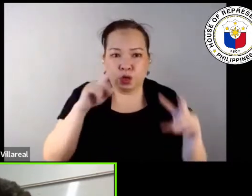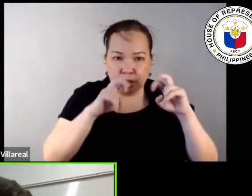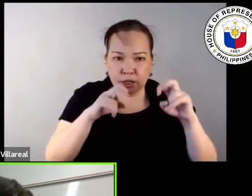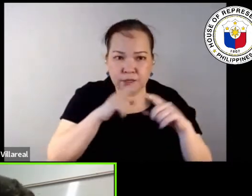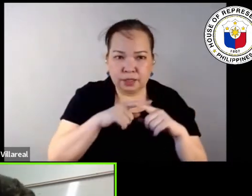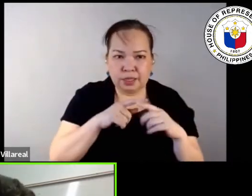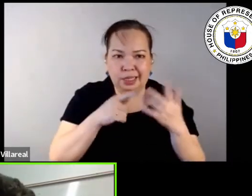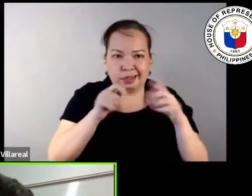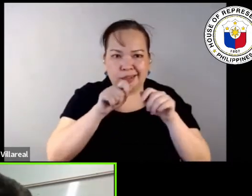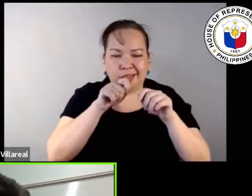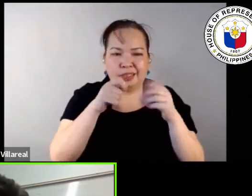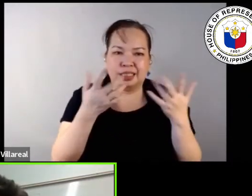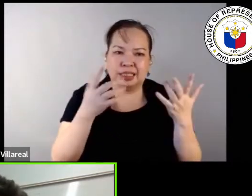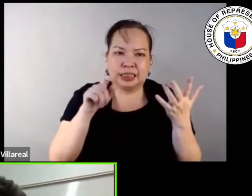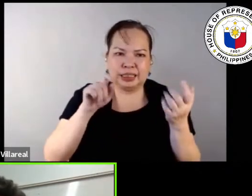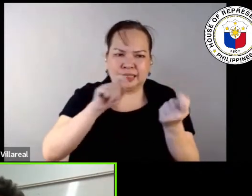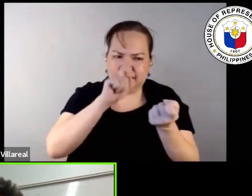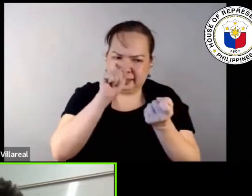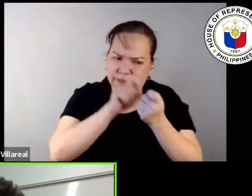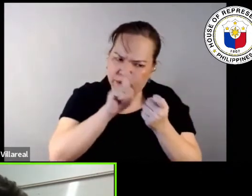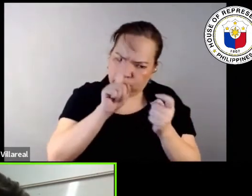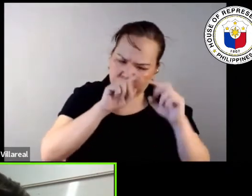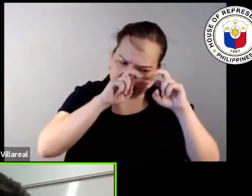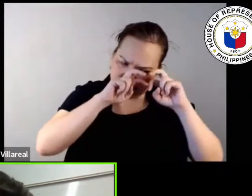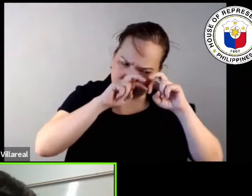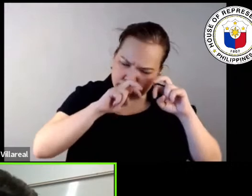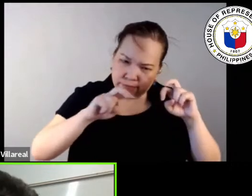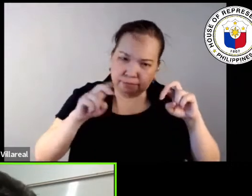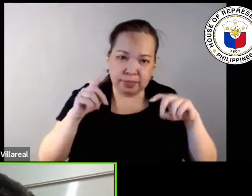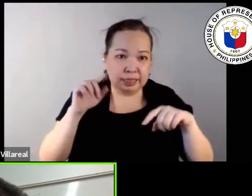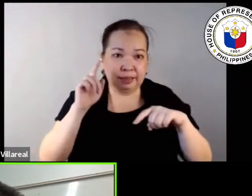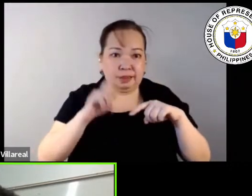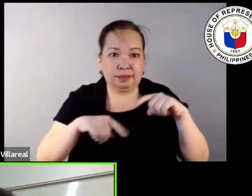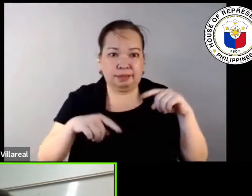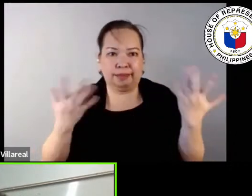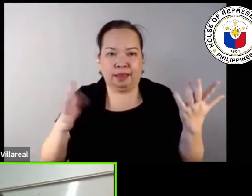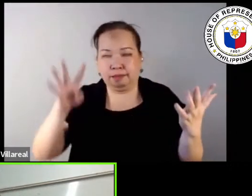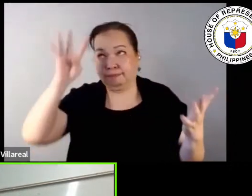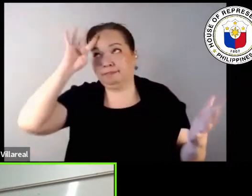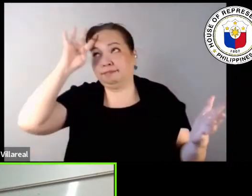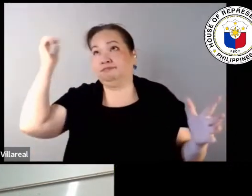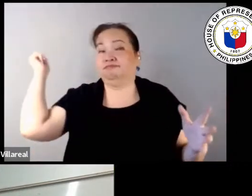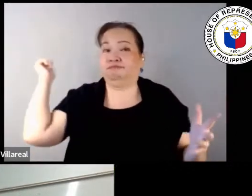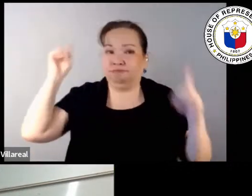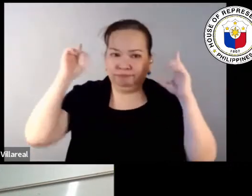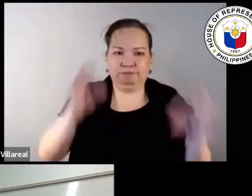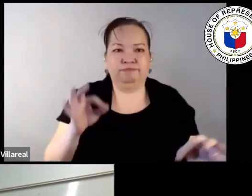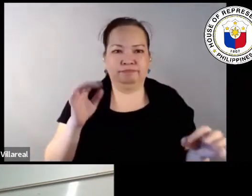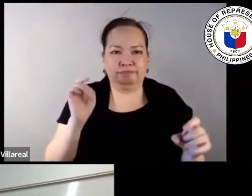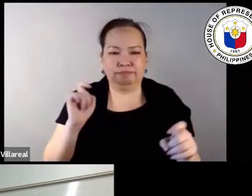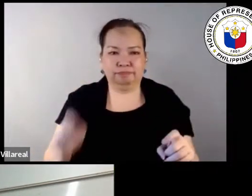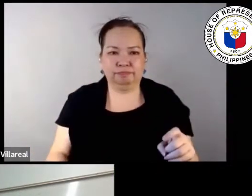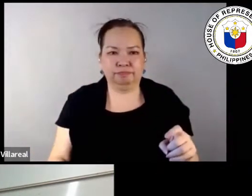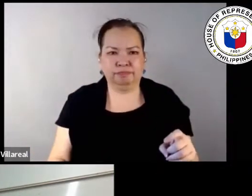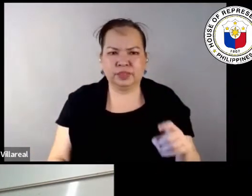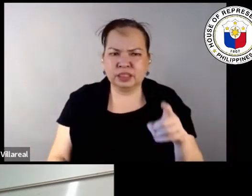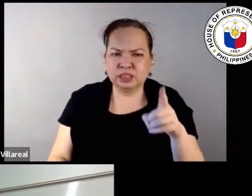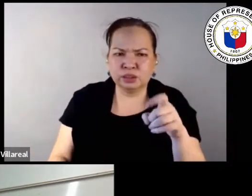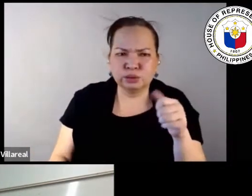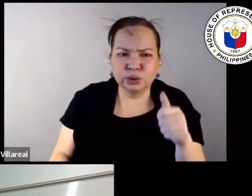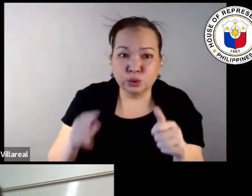scalpel, precise and comprehensive, rather than a jackhammer. Thank you very much. Mr. Firth, are you a Filipino